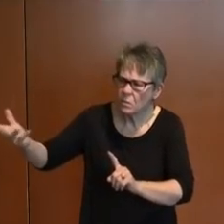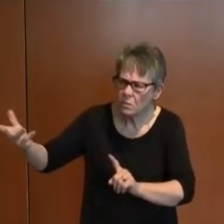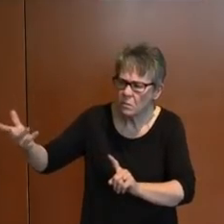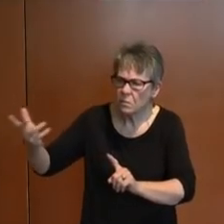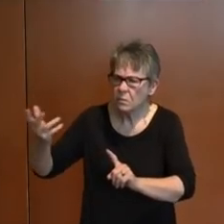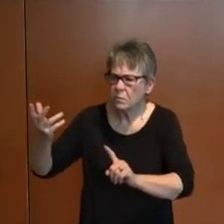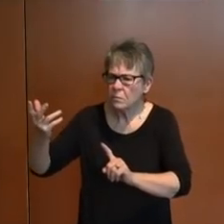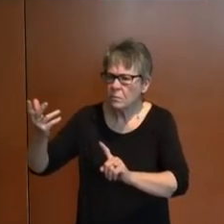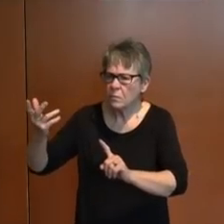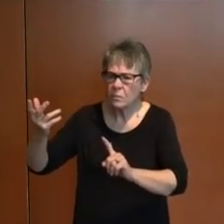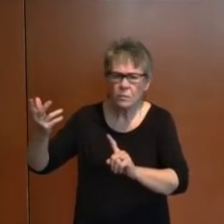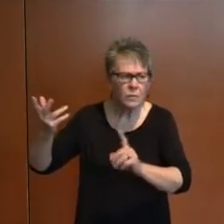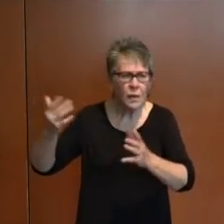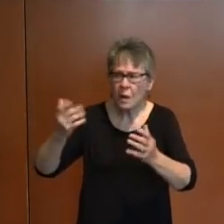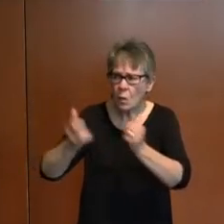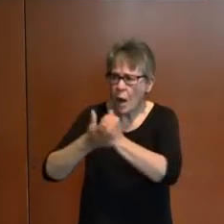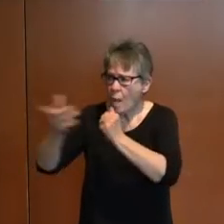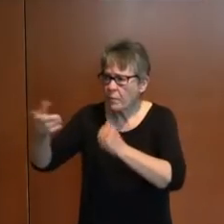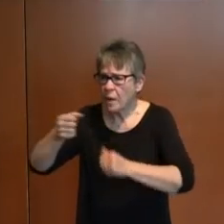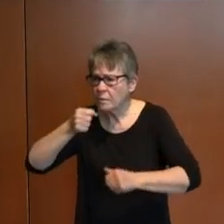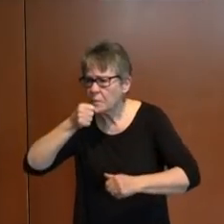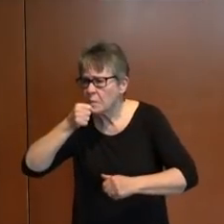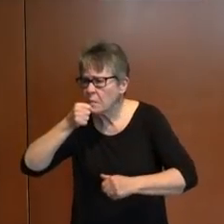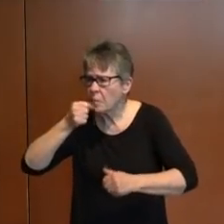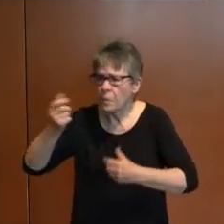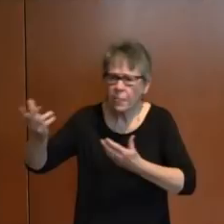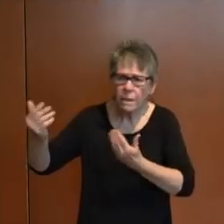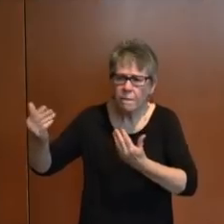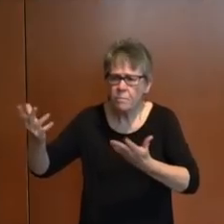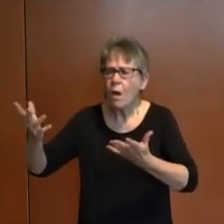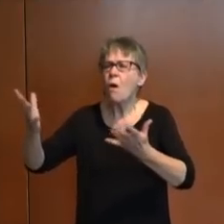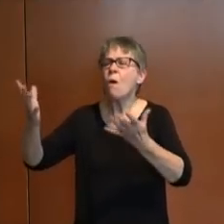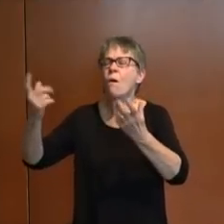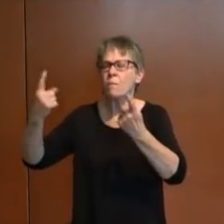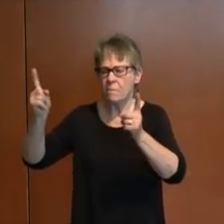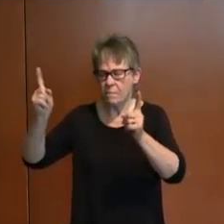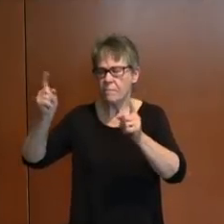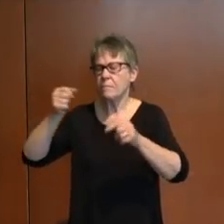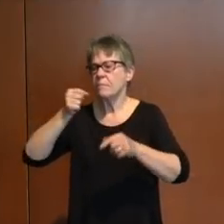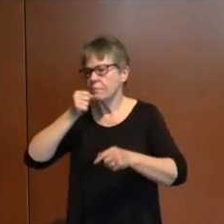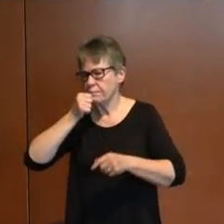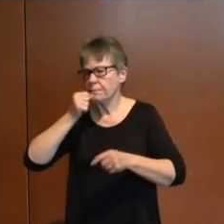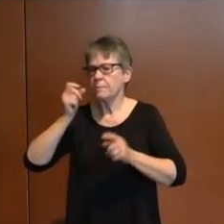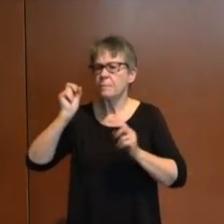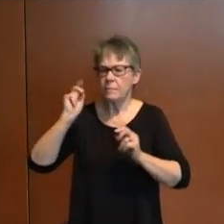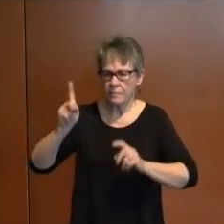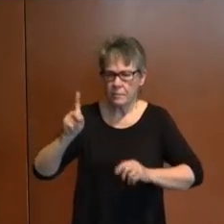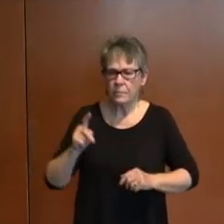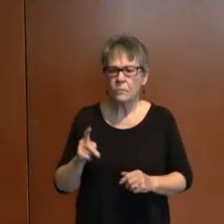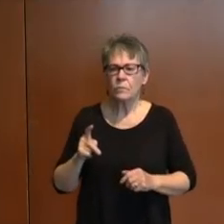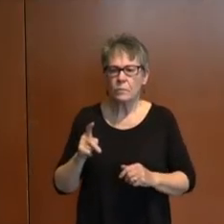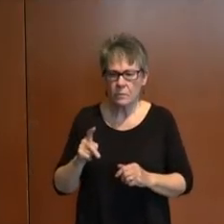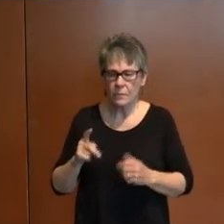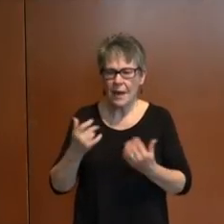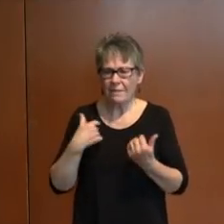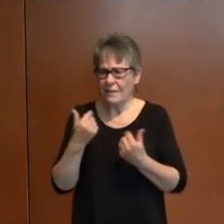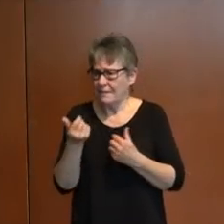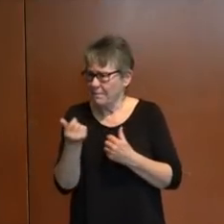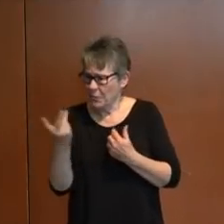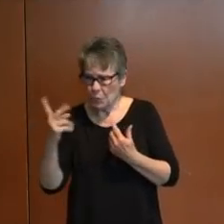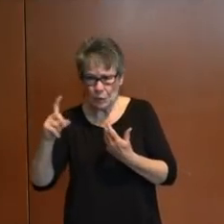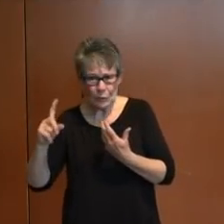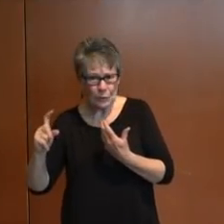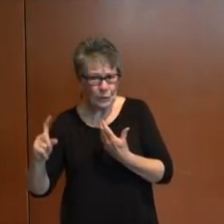Anybody? You good? All right. There we go. Thank you. I have a set of questions of my own, and then, if I may, some for the Philadelphia